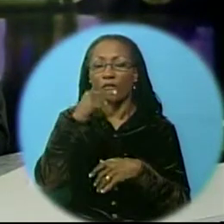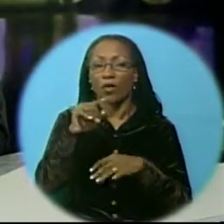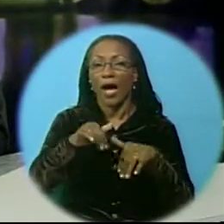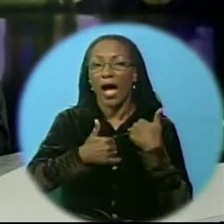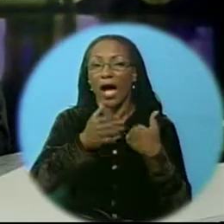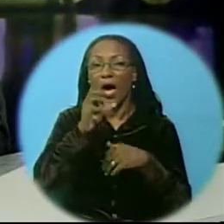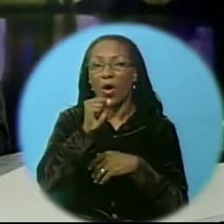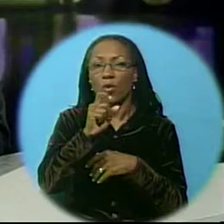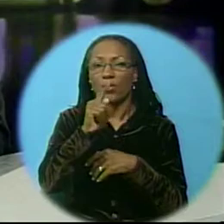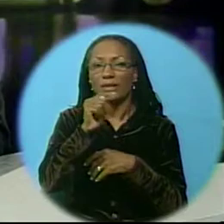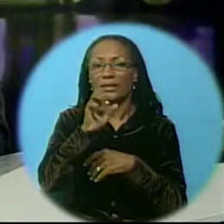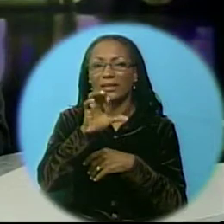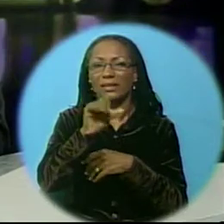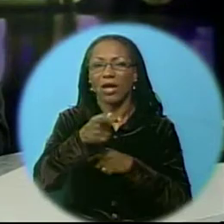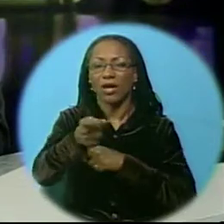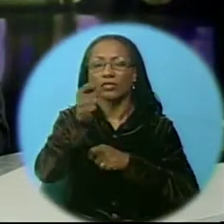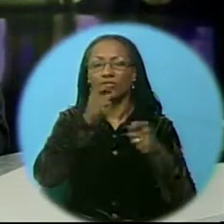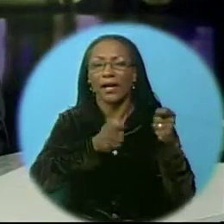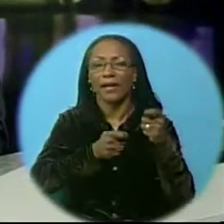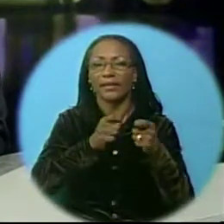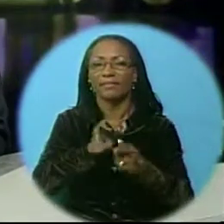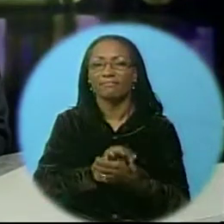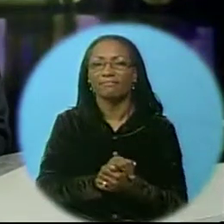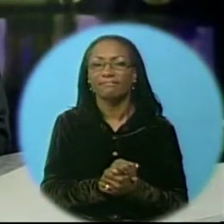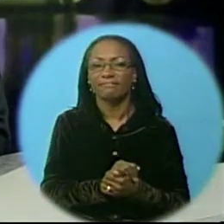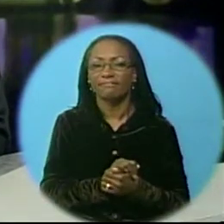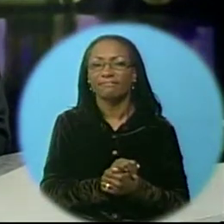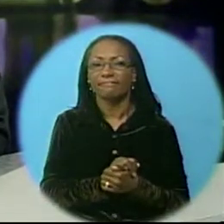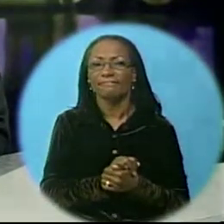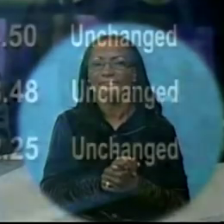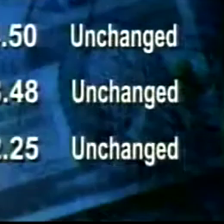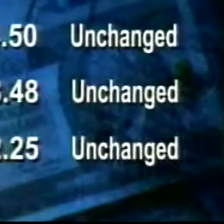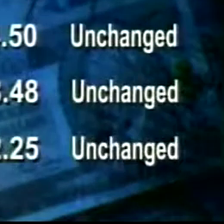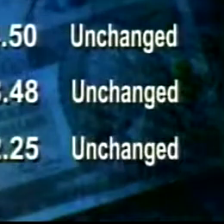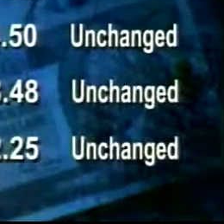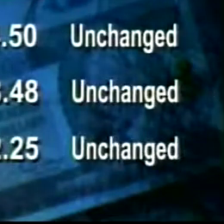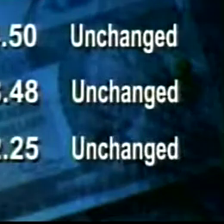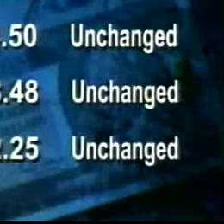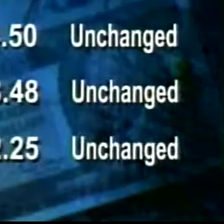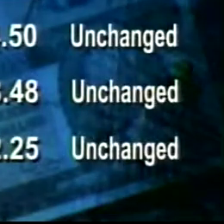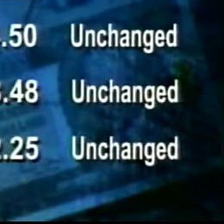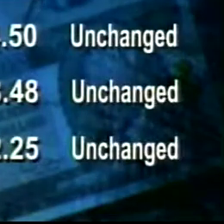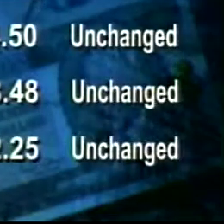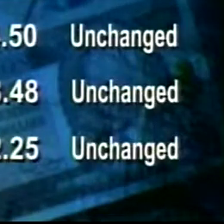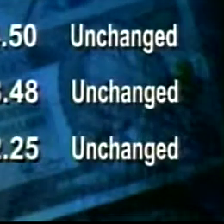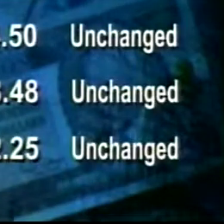of selected stock exchanges from across the region.